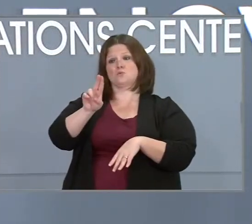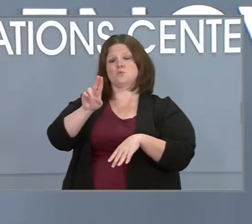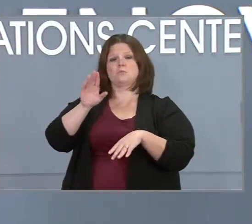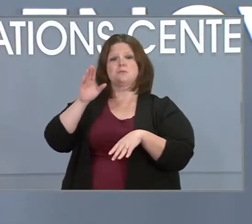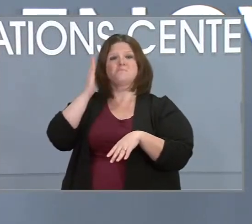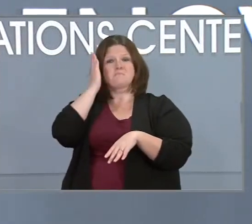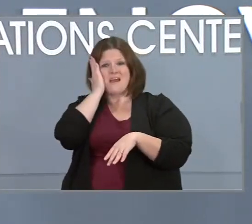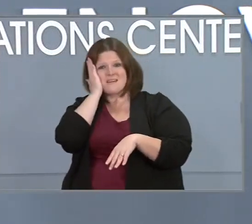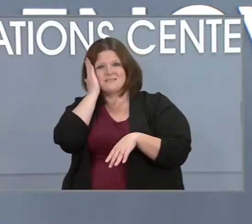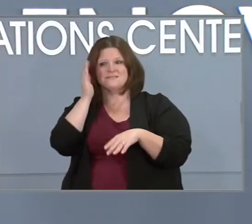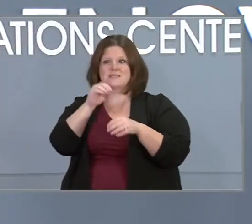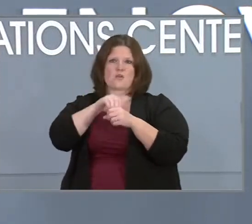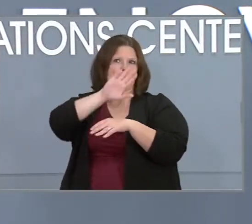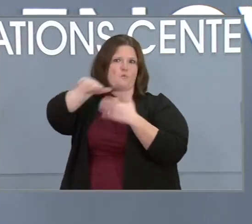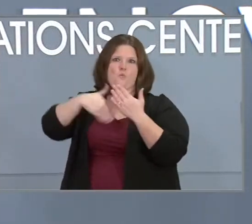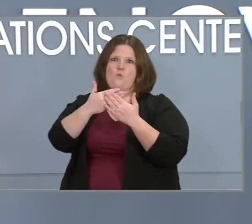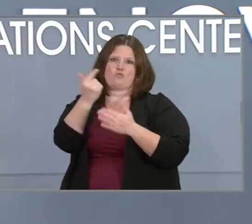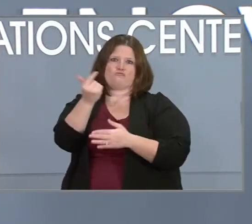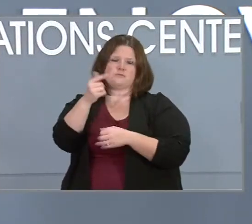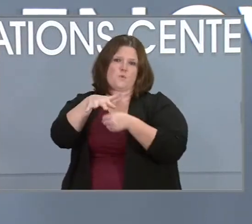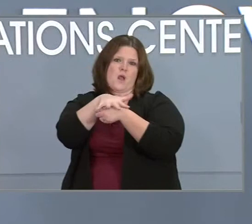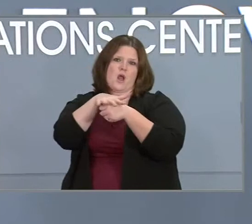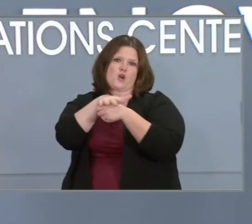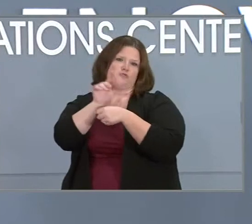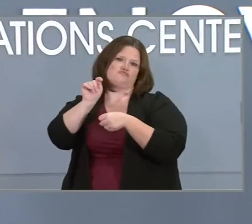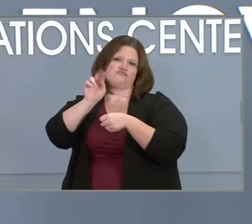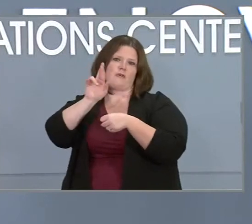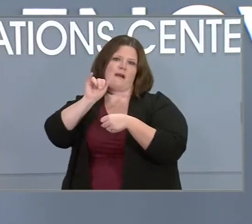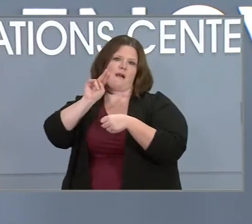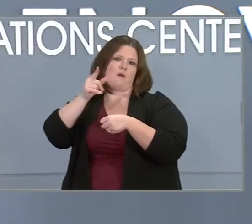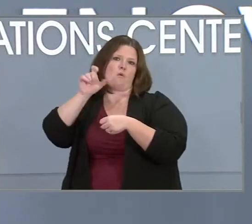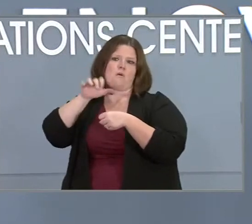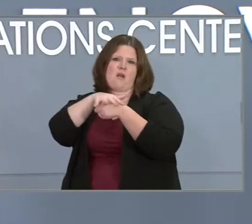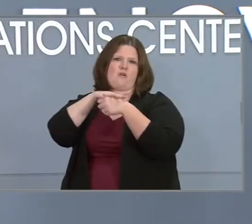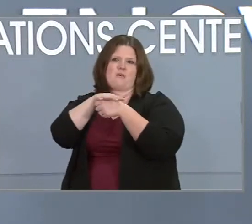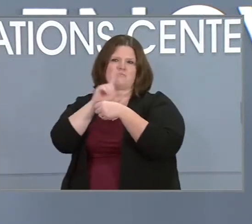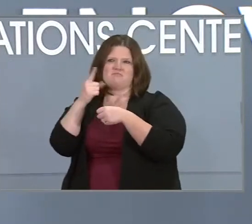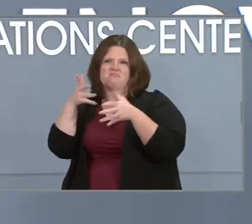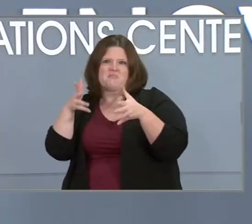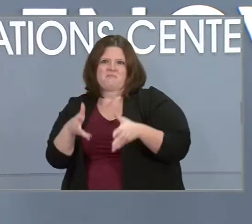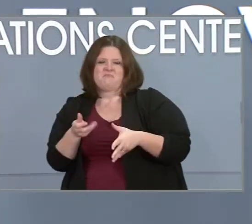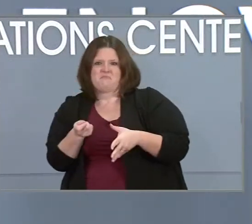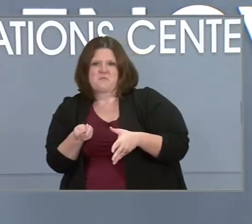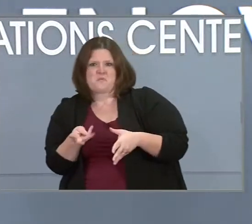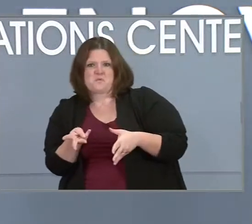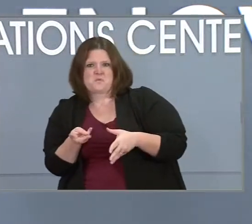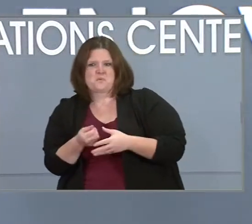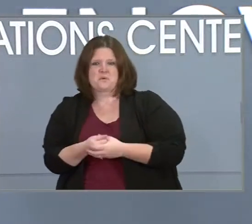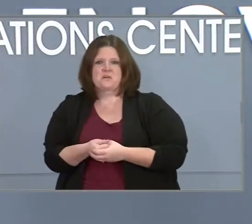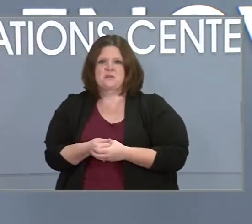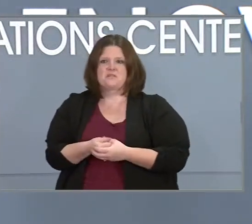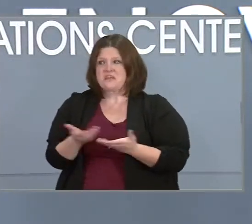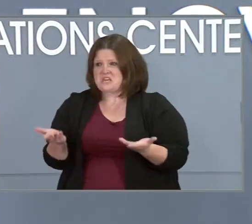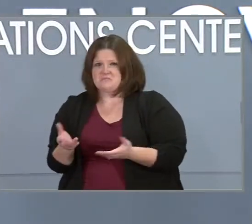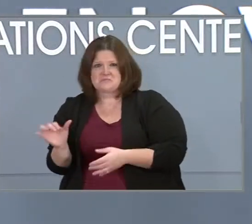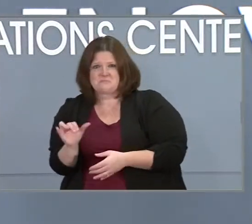all of the triangle have been maybe just a couple. What are your concerns there? Well, I think that speaks to the fact we know that kids get